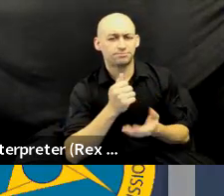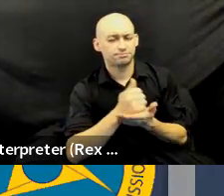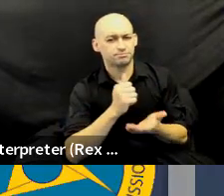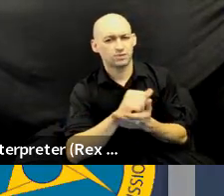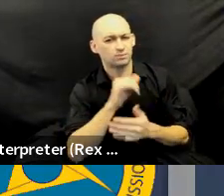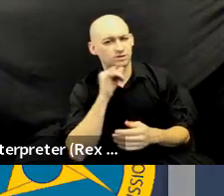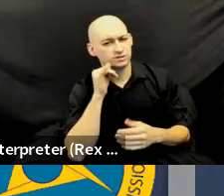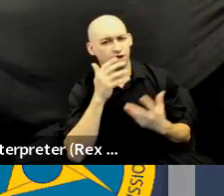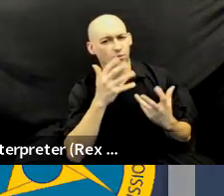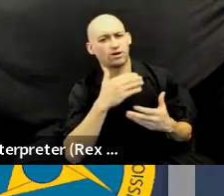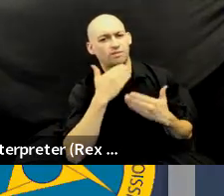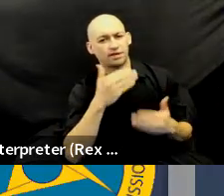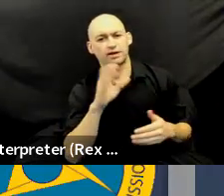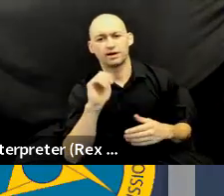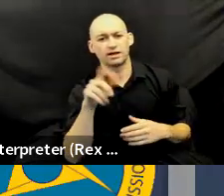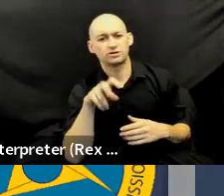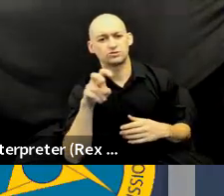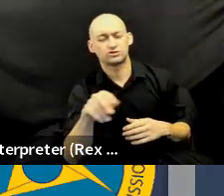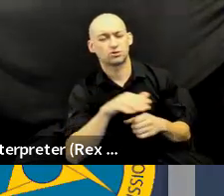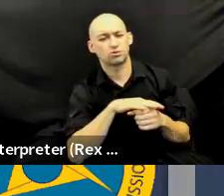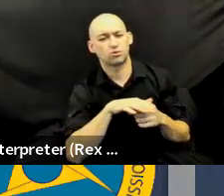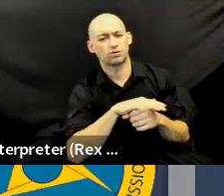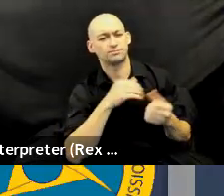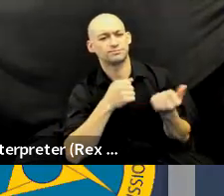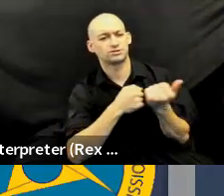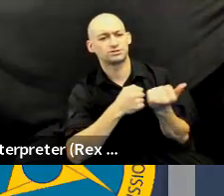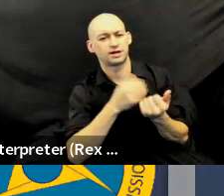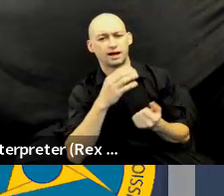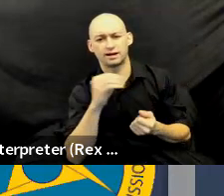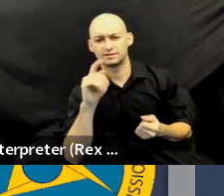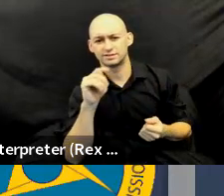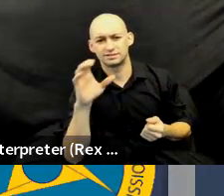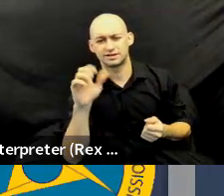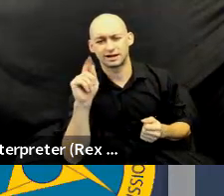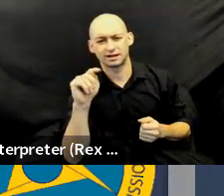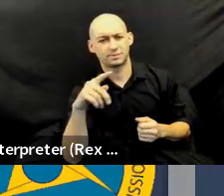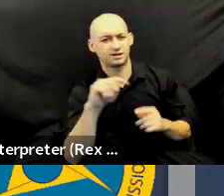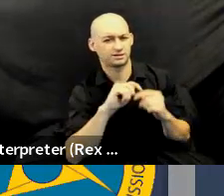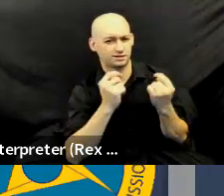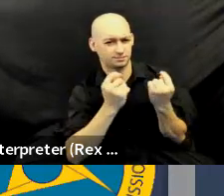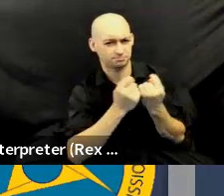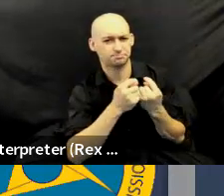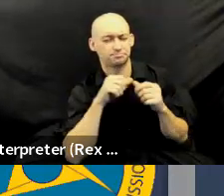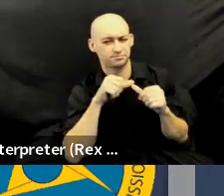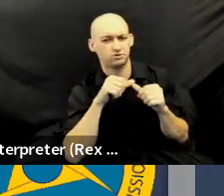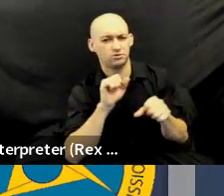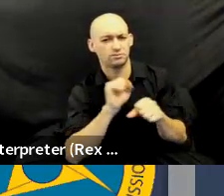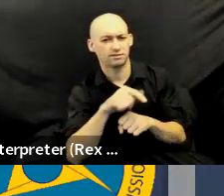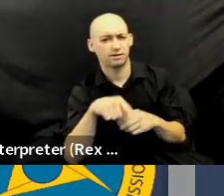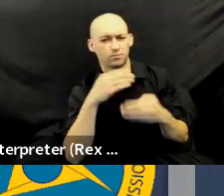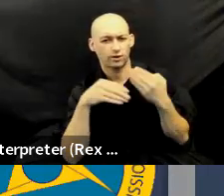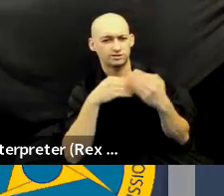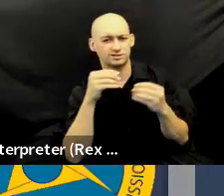thank Caltrans Local Assistance and the CTC ATP team for continuing to make the ATP application process more